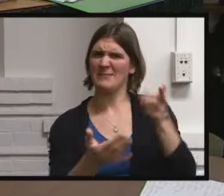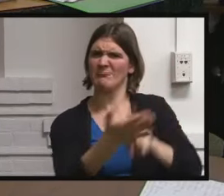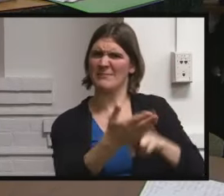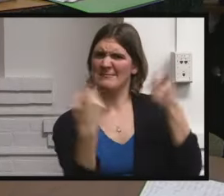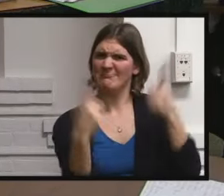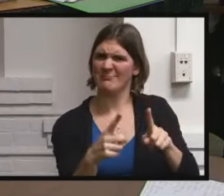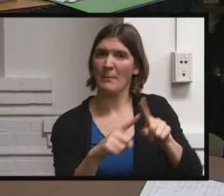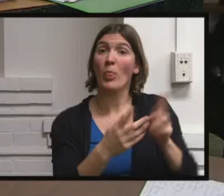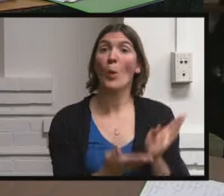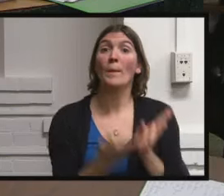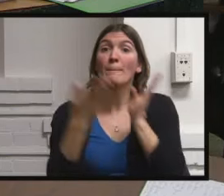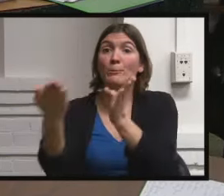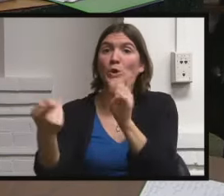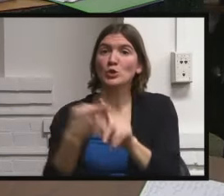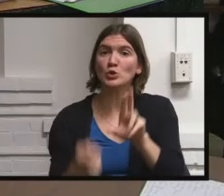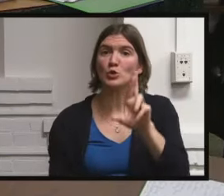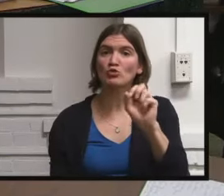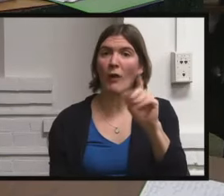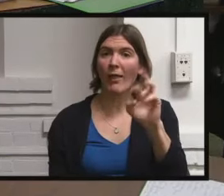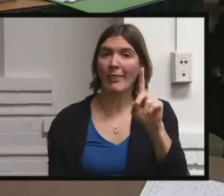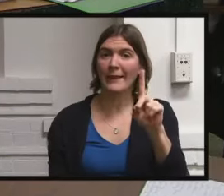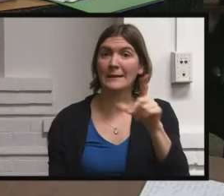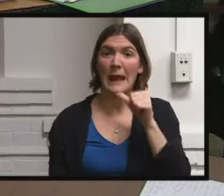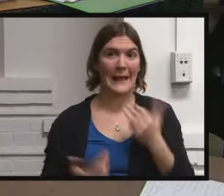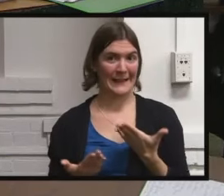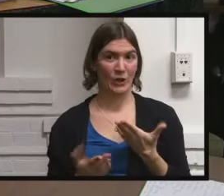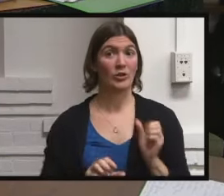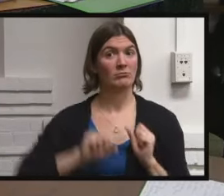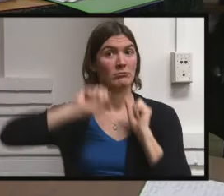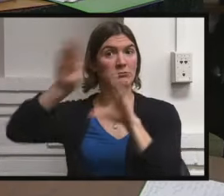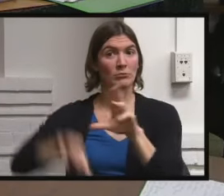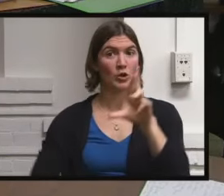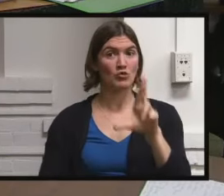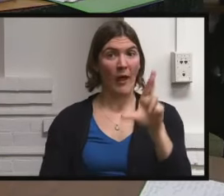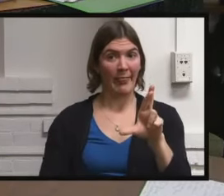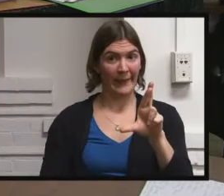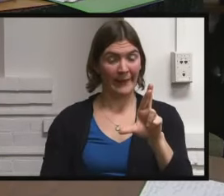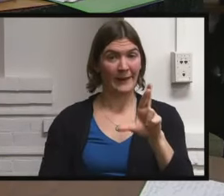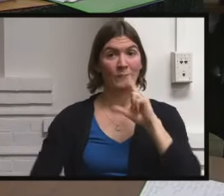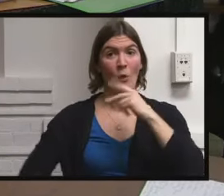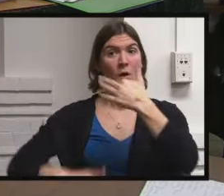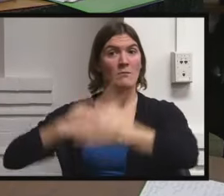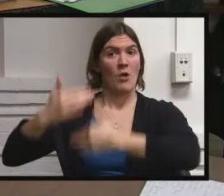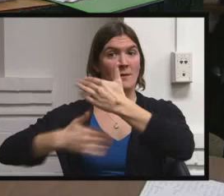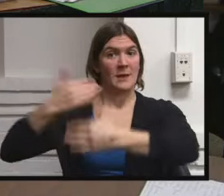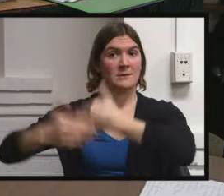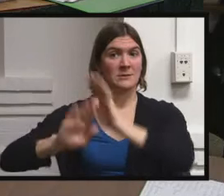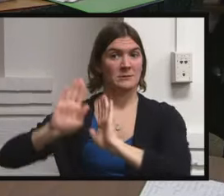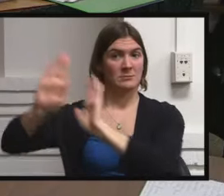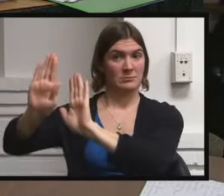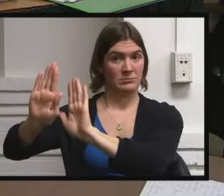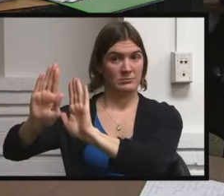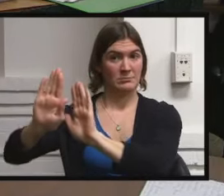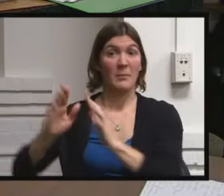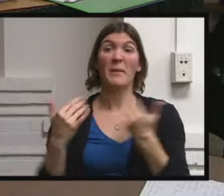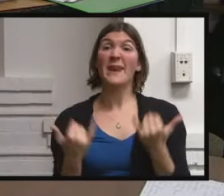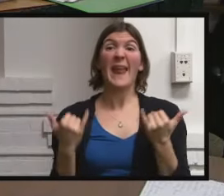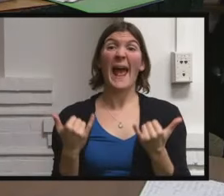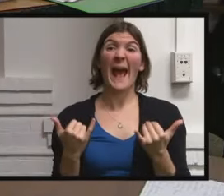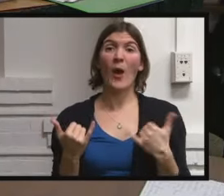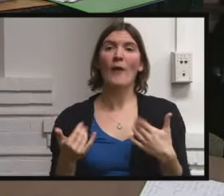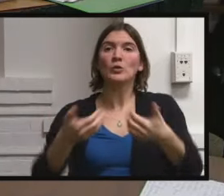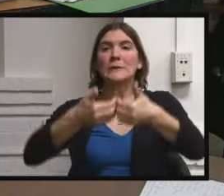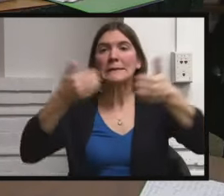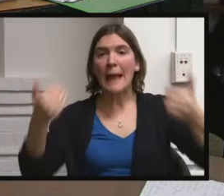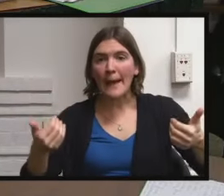transporting to a Rutland facility for the disposal of that material, processing of it, rather than as is done now with our dual